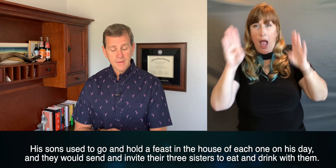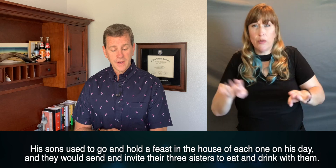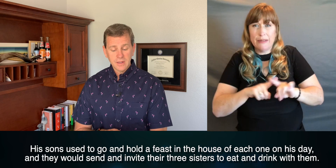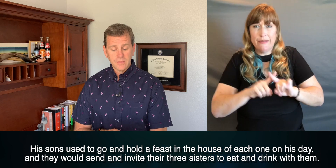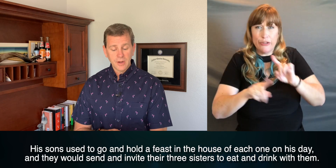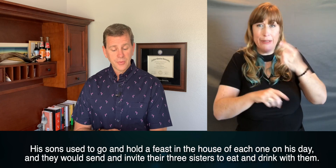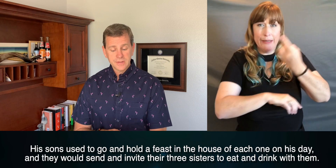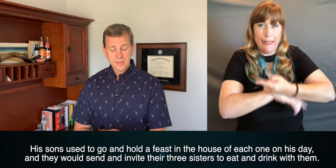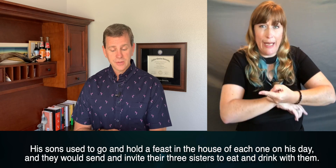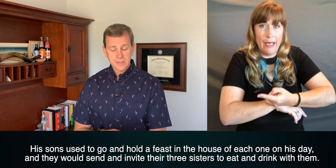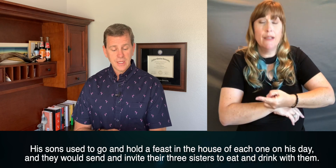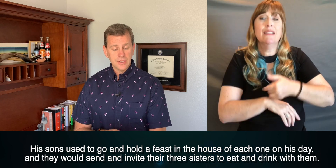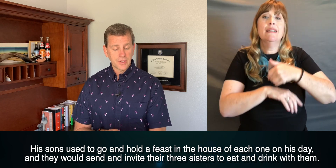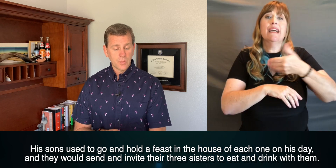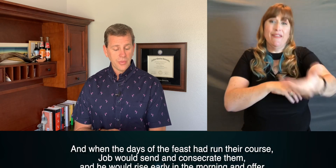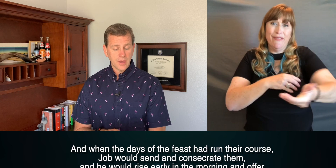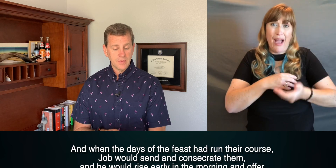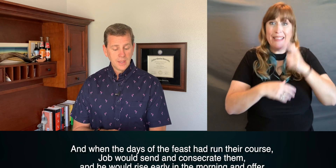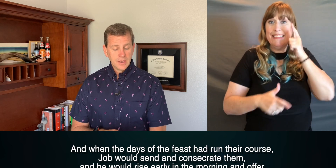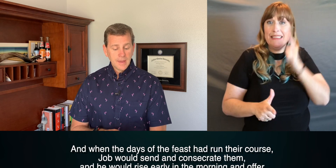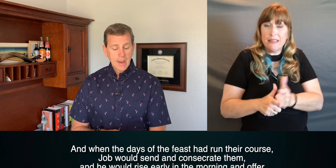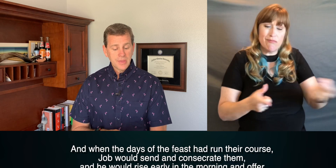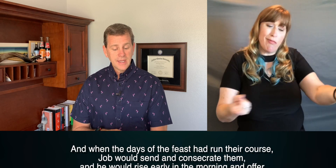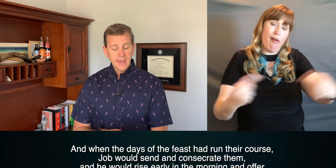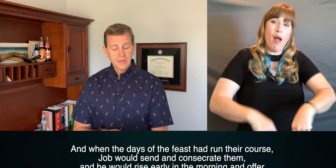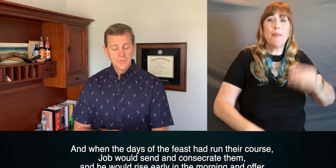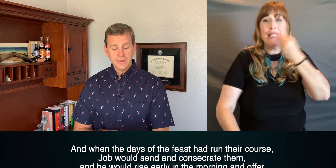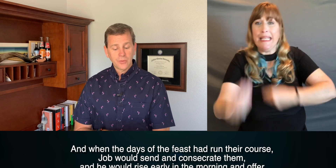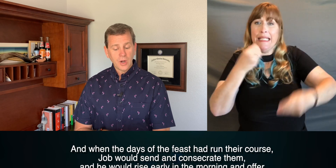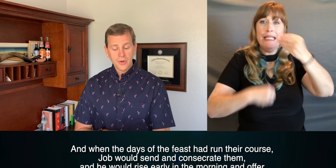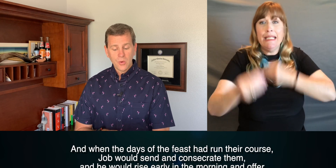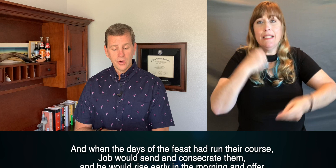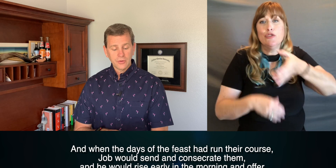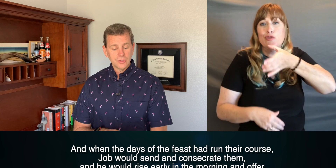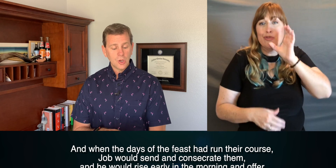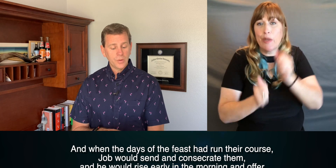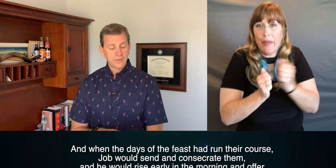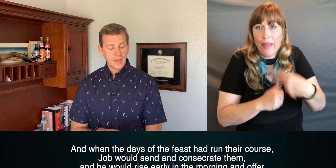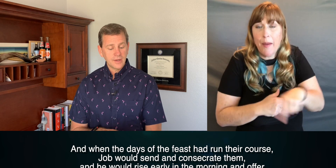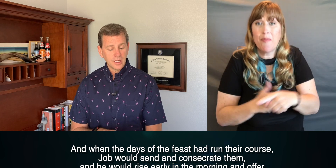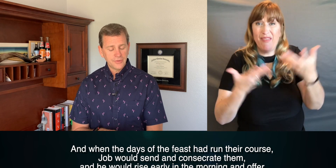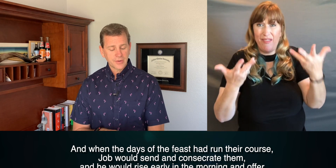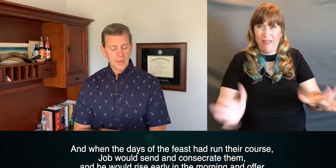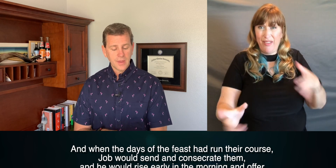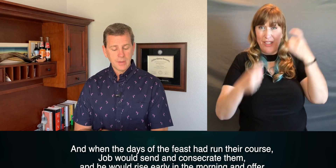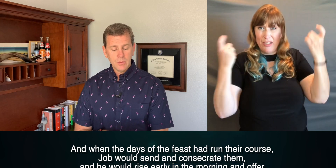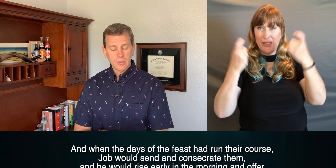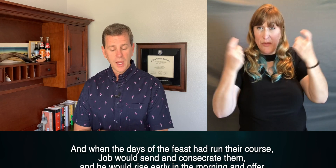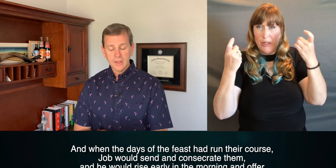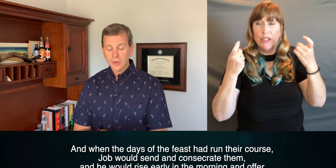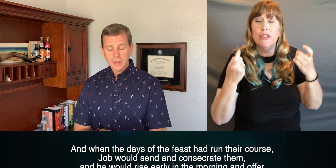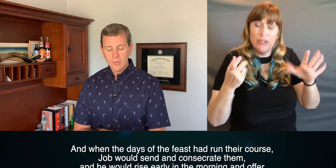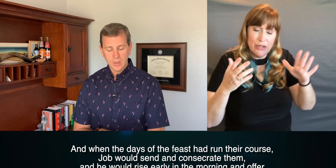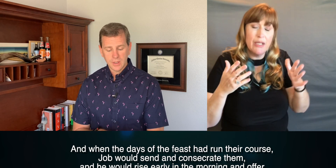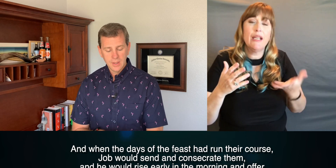send and invite their 3 sisters to eat and drink with them. And when the days of the feast had run their course, Job would send and consecrate them, and he would